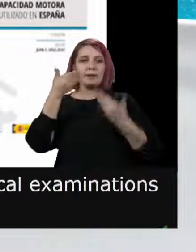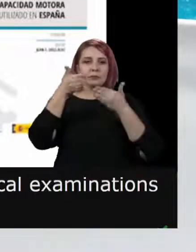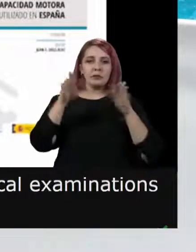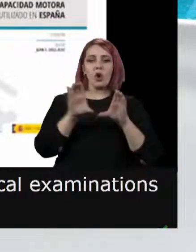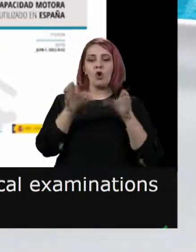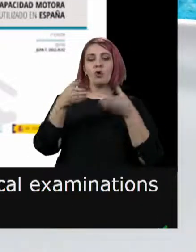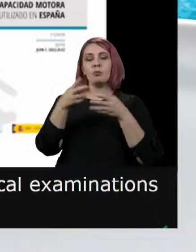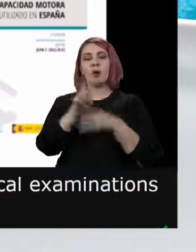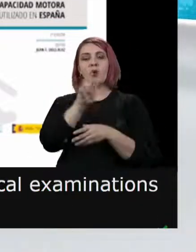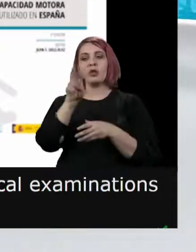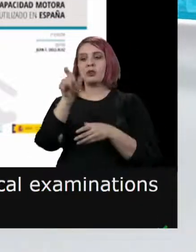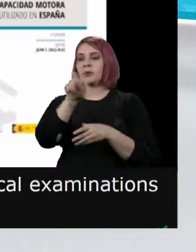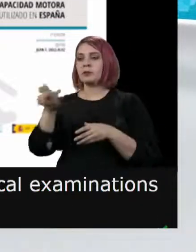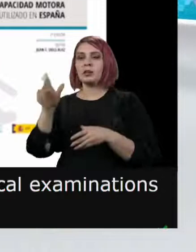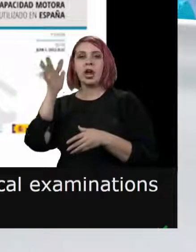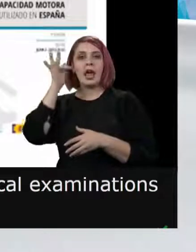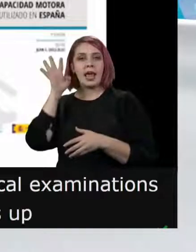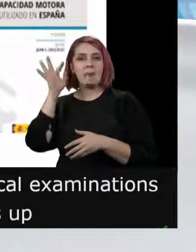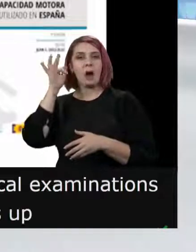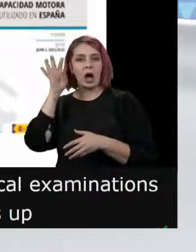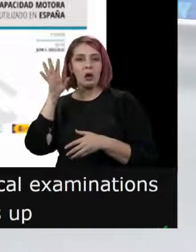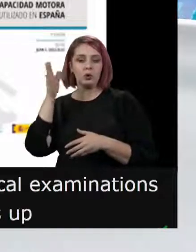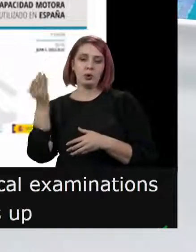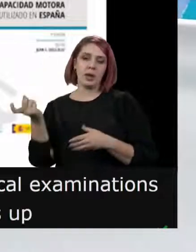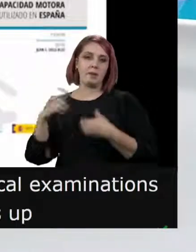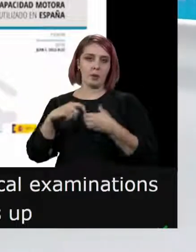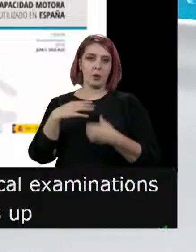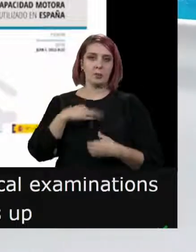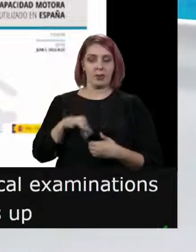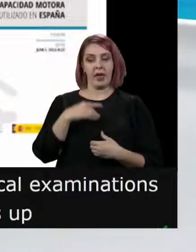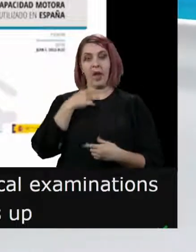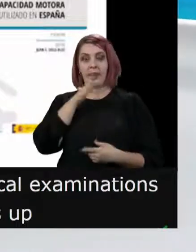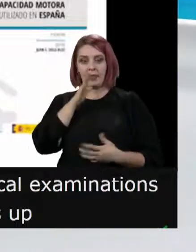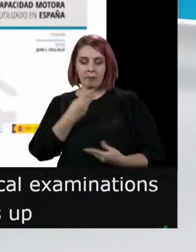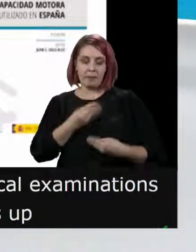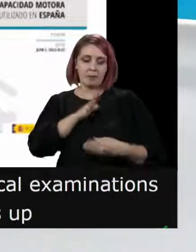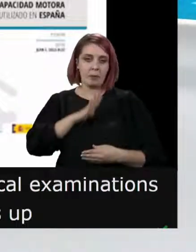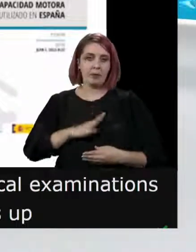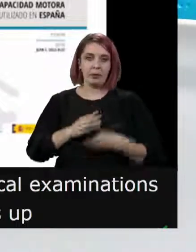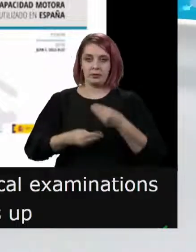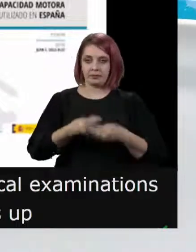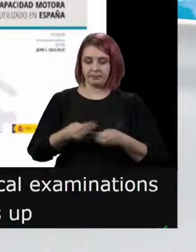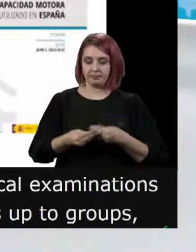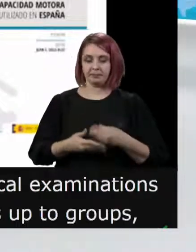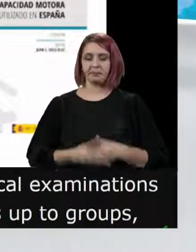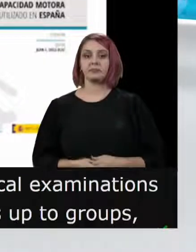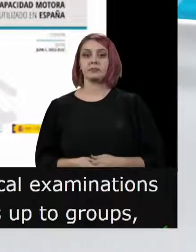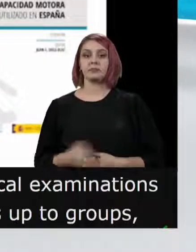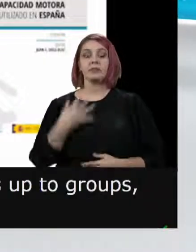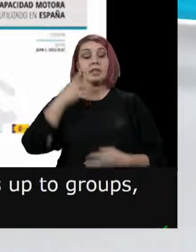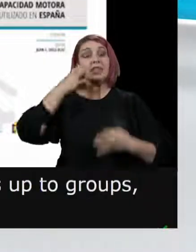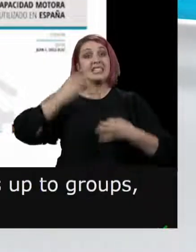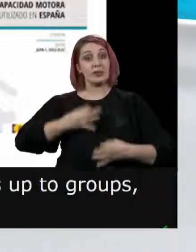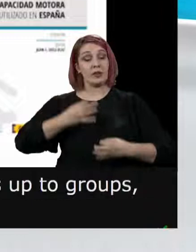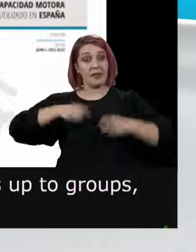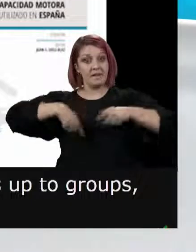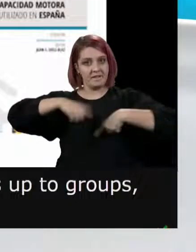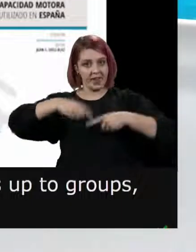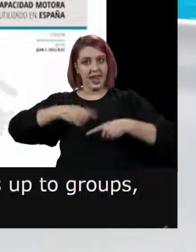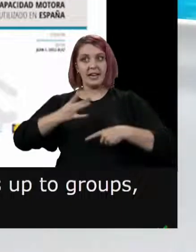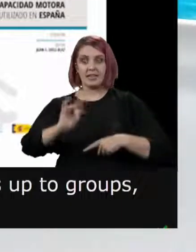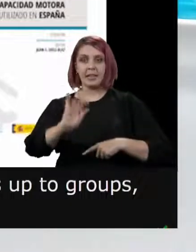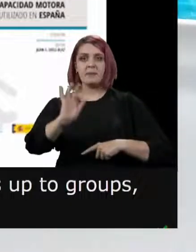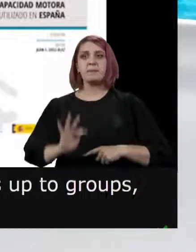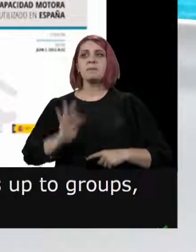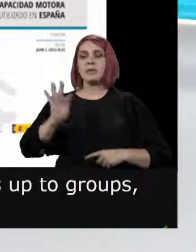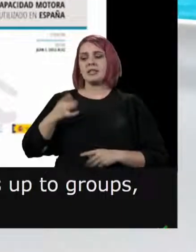up to group 2 for other people with other disabilities. So we are protecting safety,